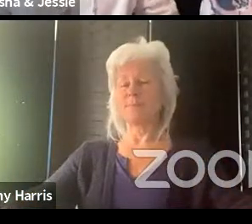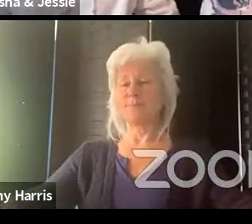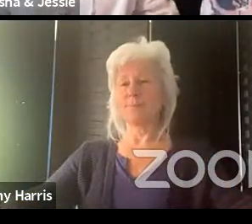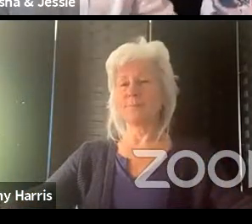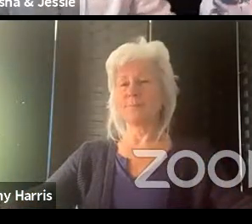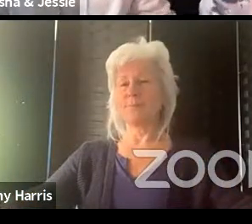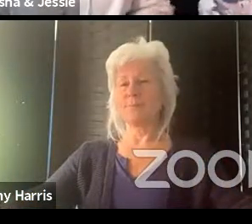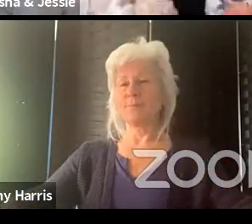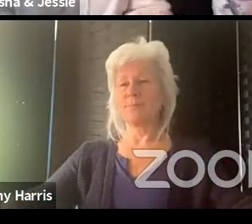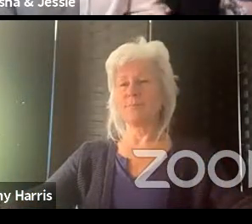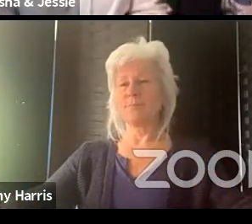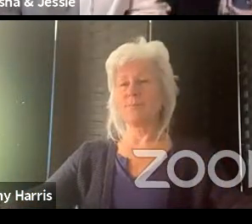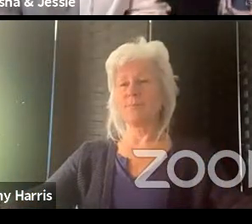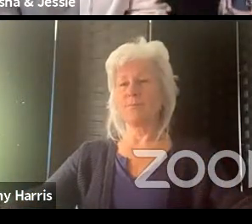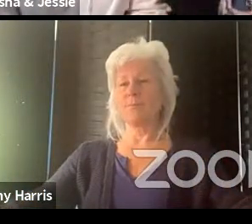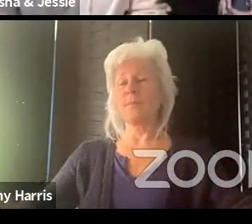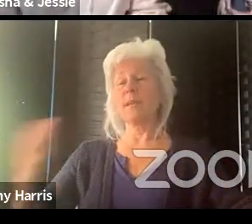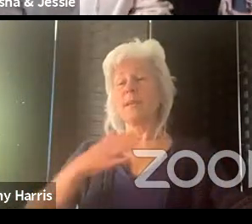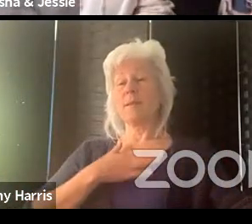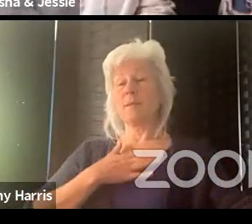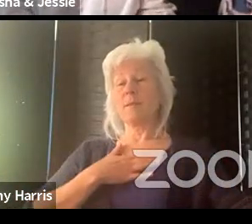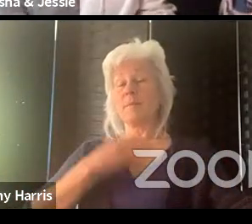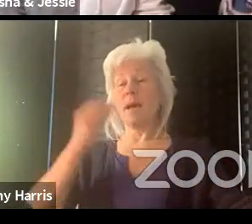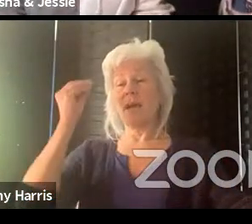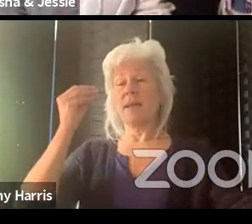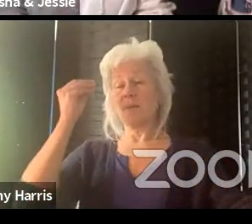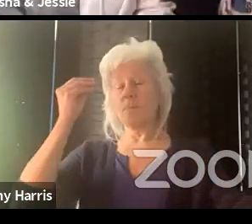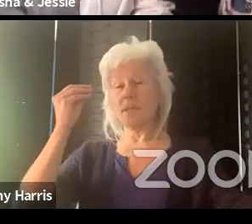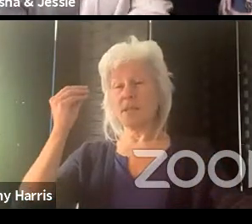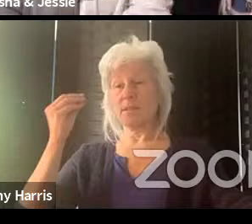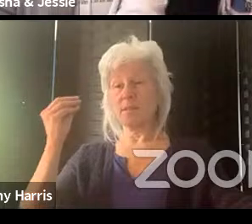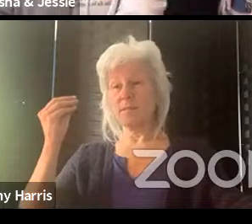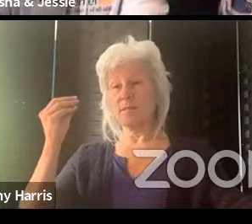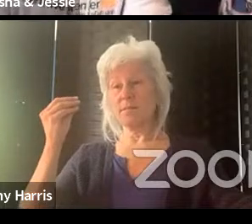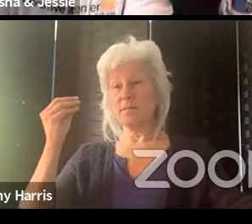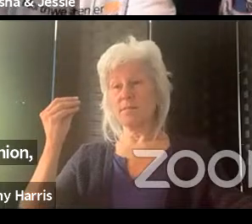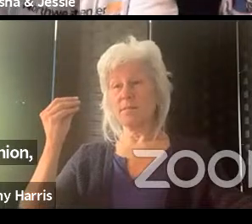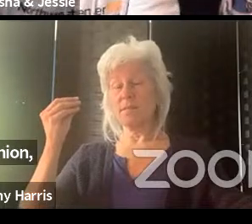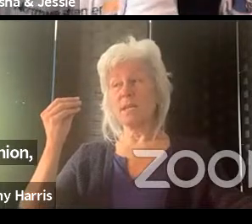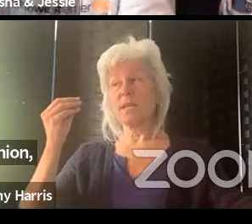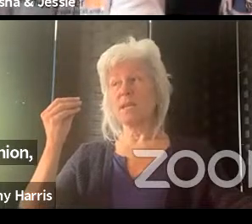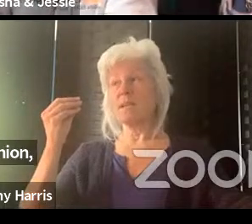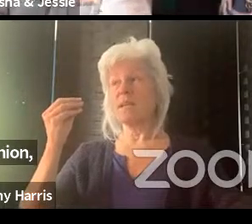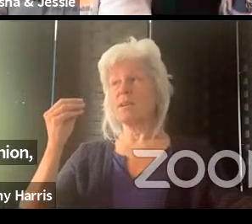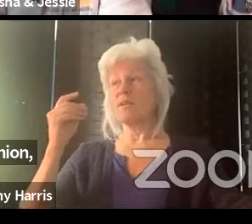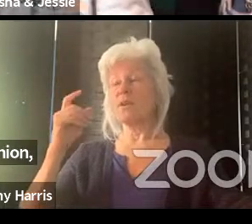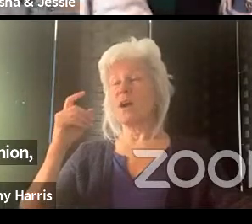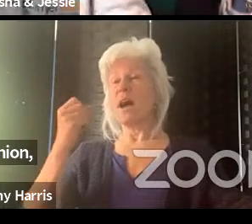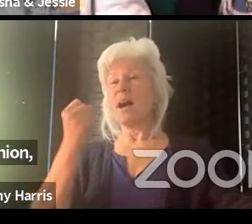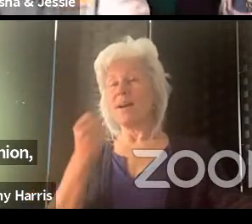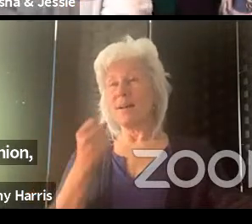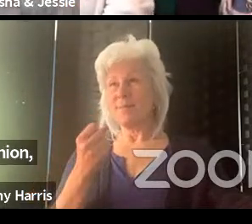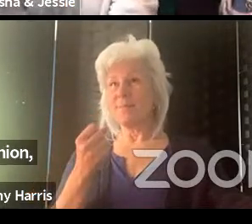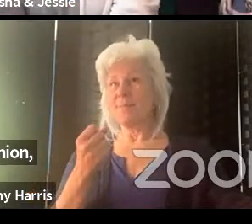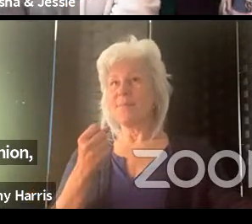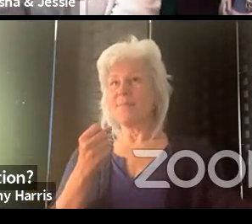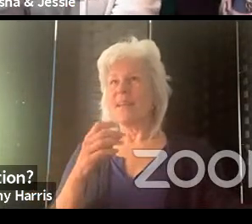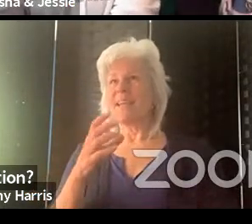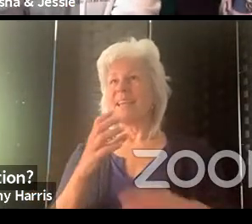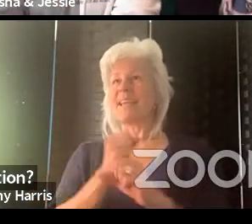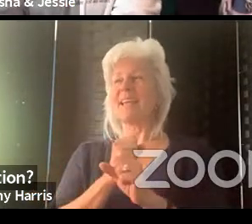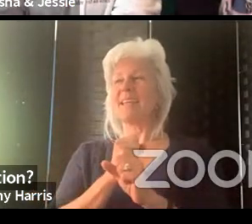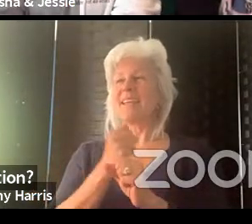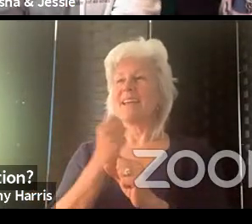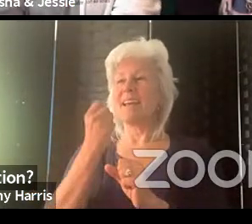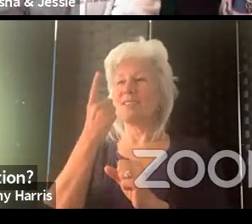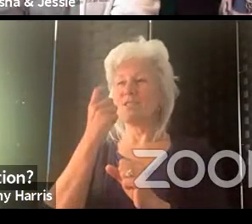In my opinion, one, getting an understanding of the systems that can produce good